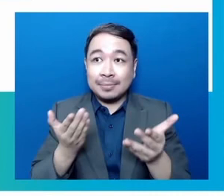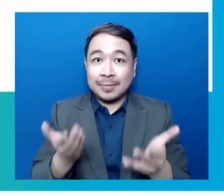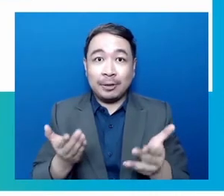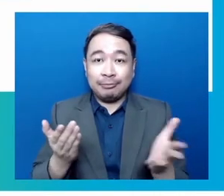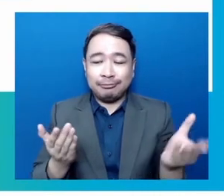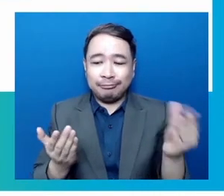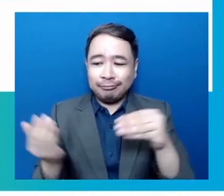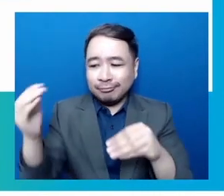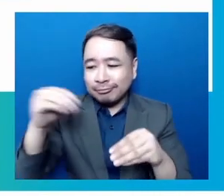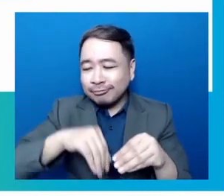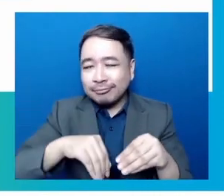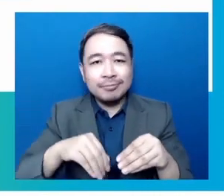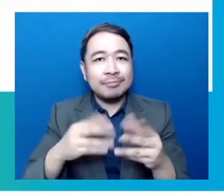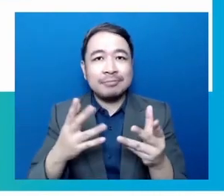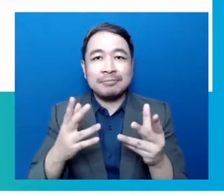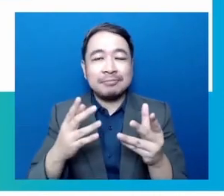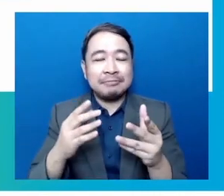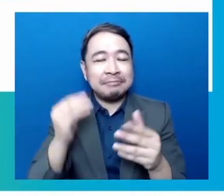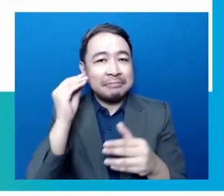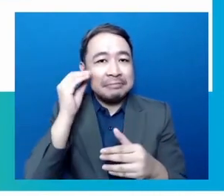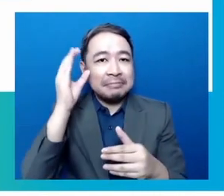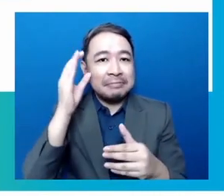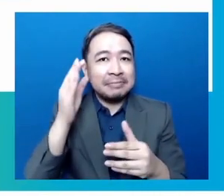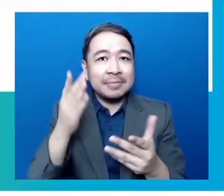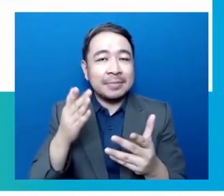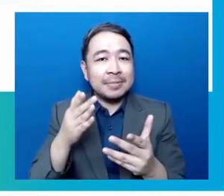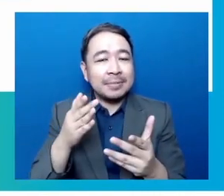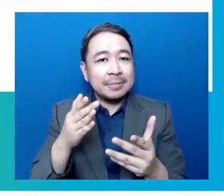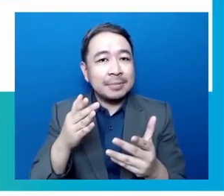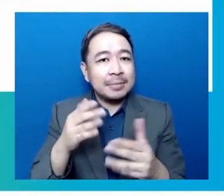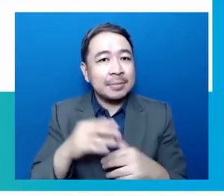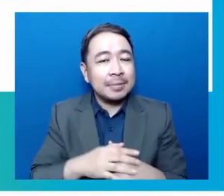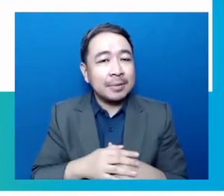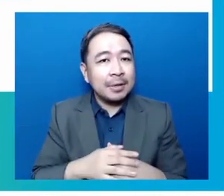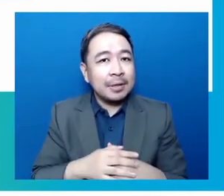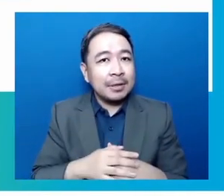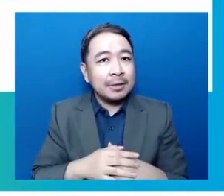especially using digital media. But